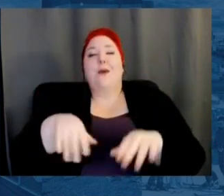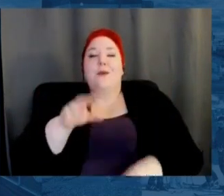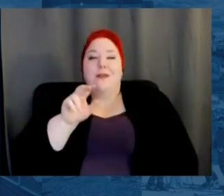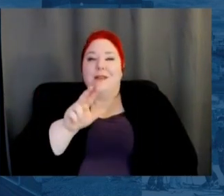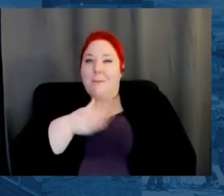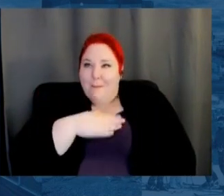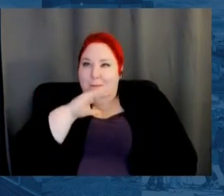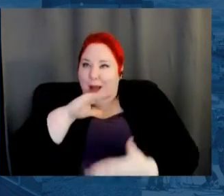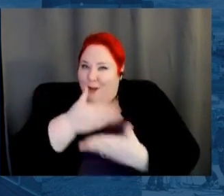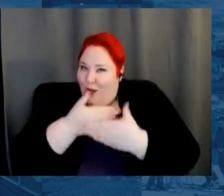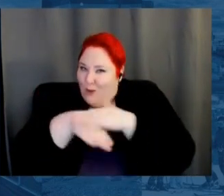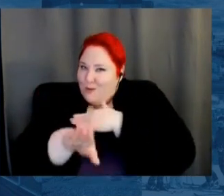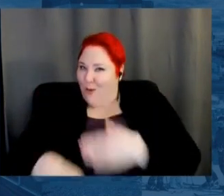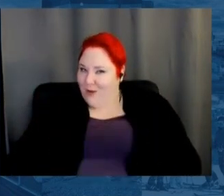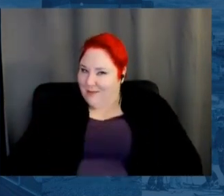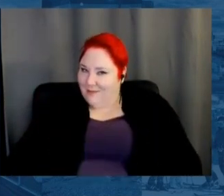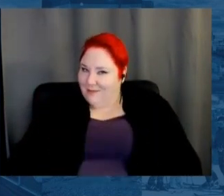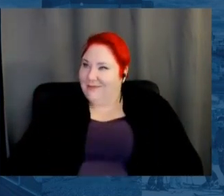That comes out to